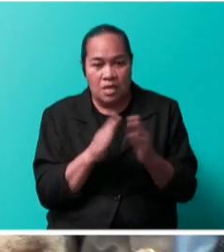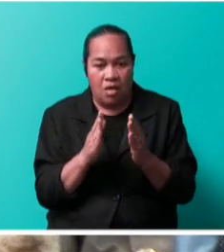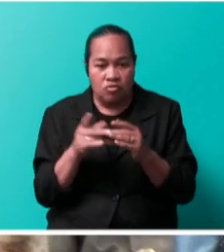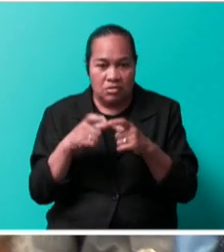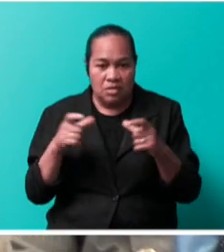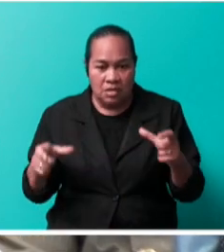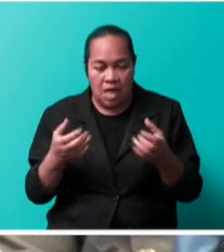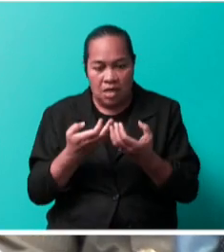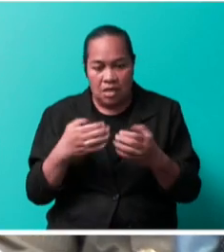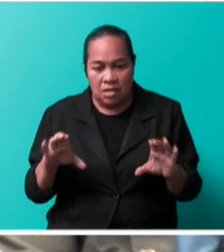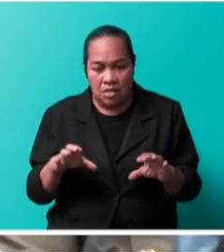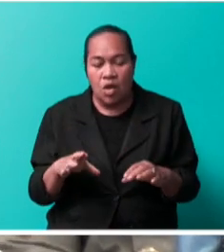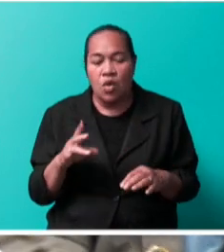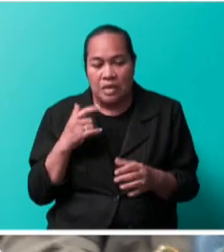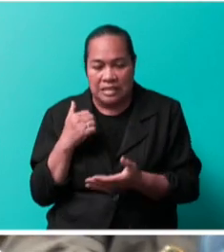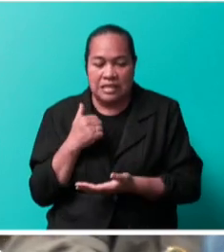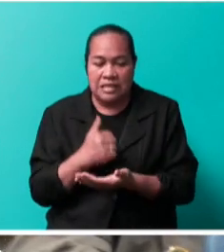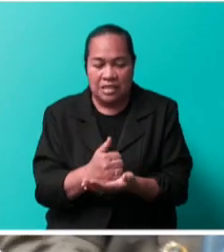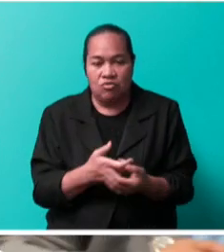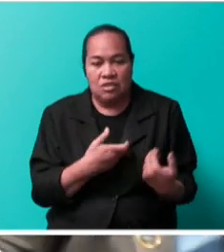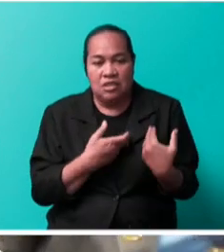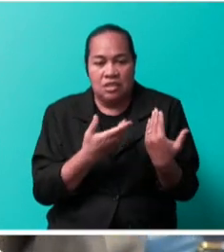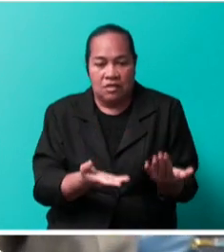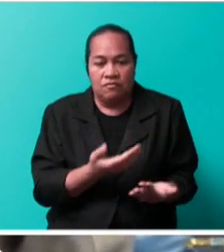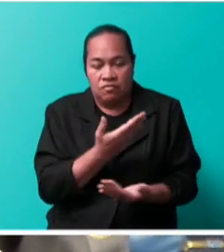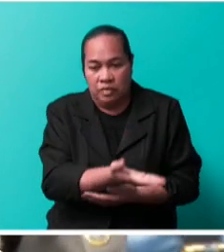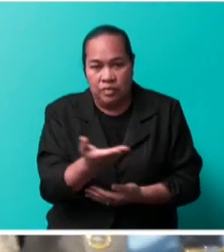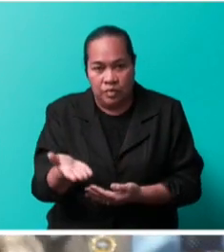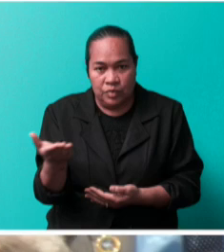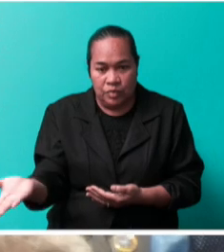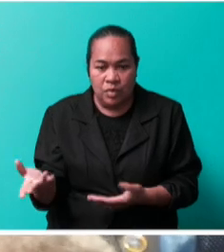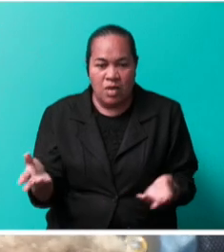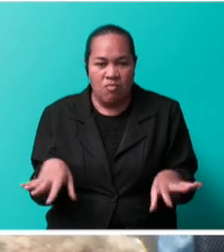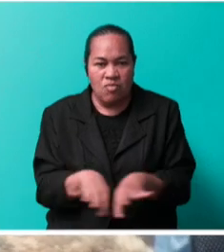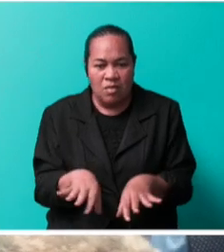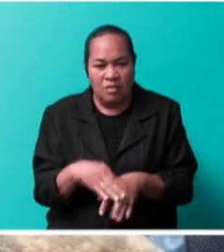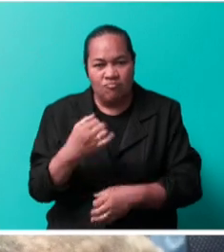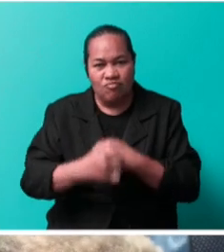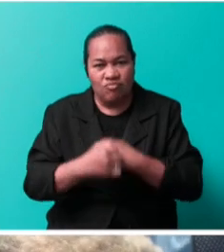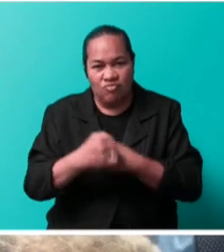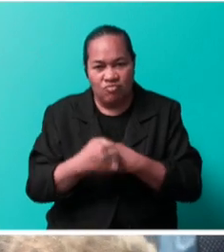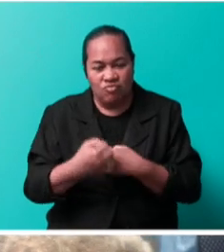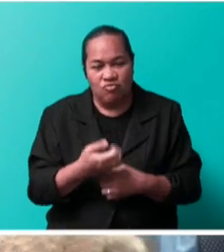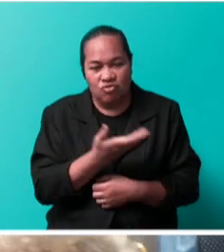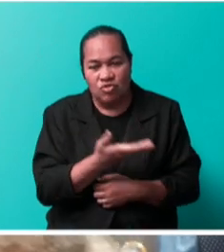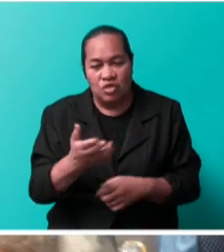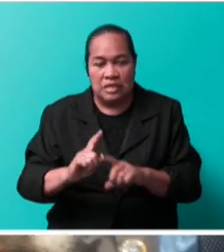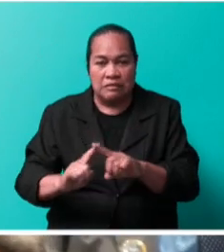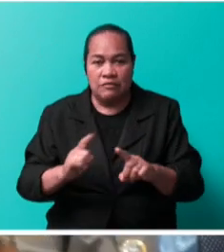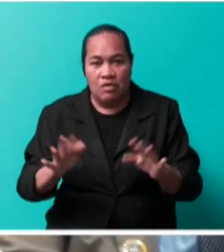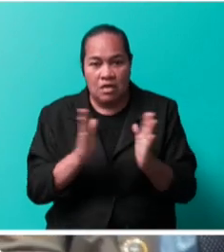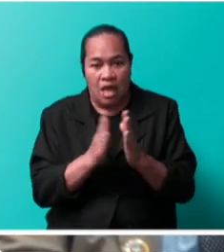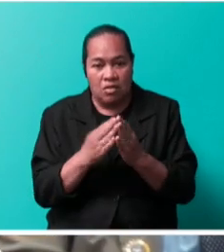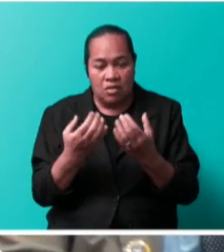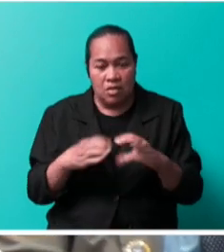be assisted through supply of heavy waste management machinery. This assistance